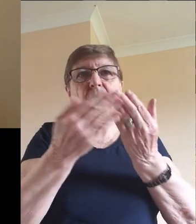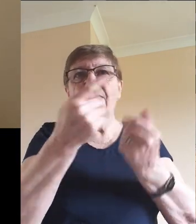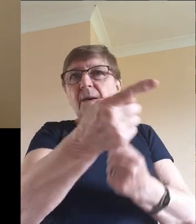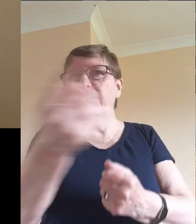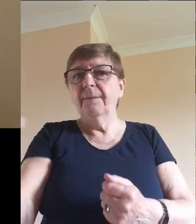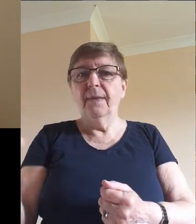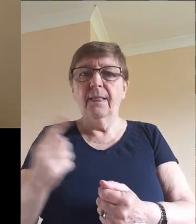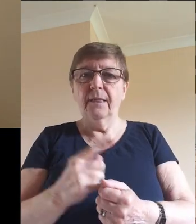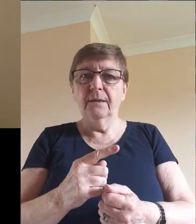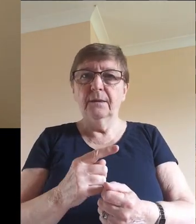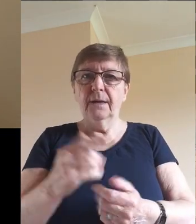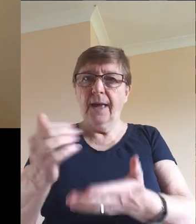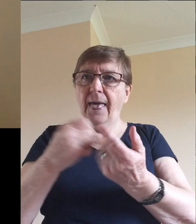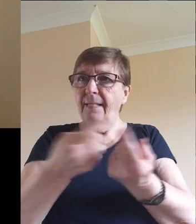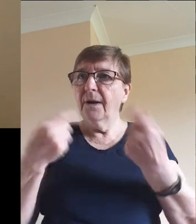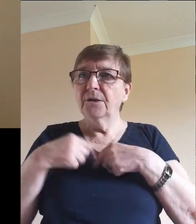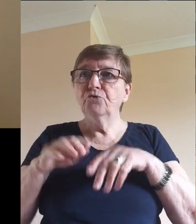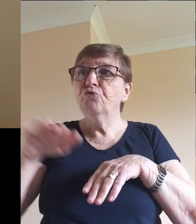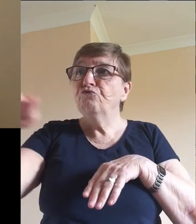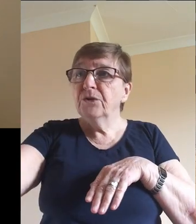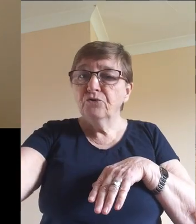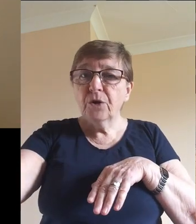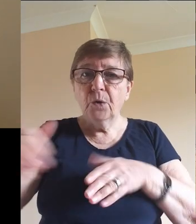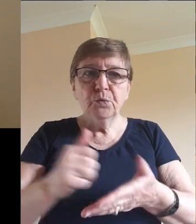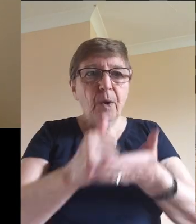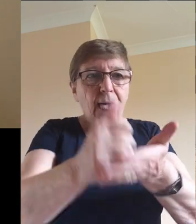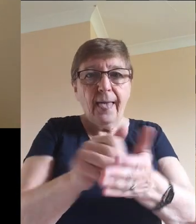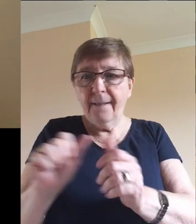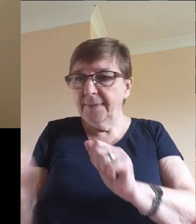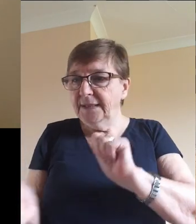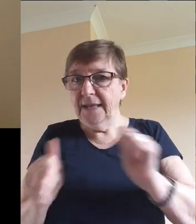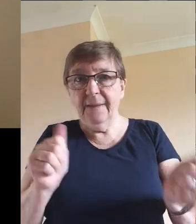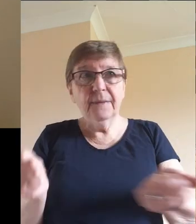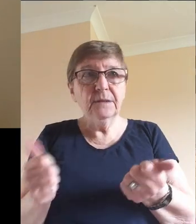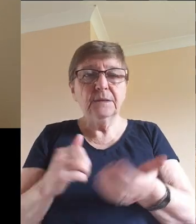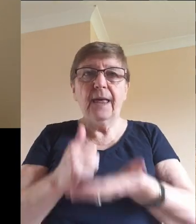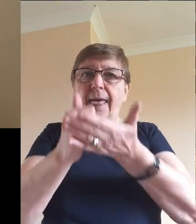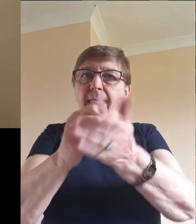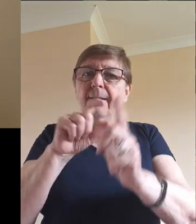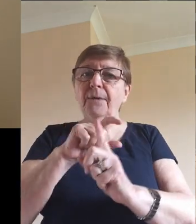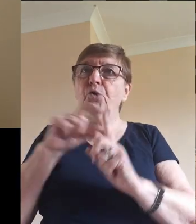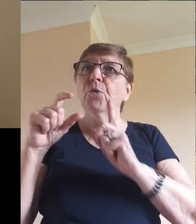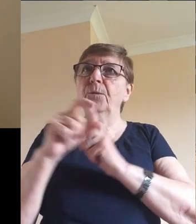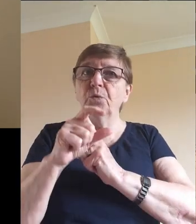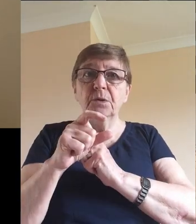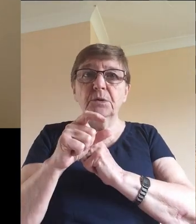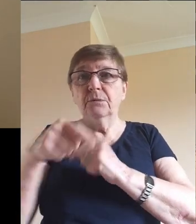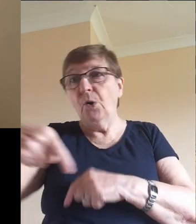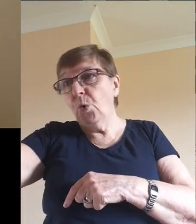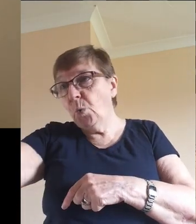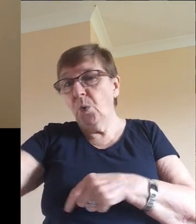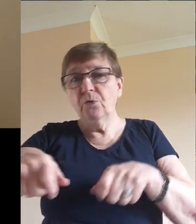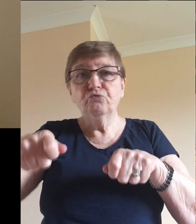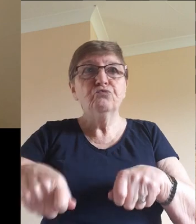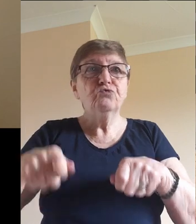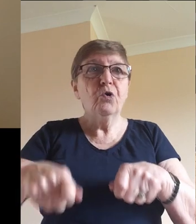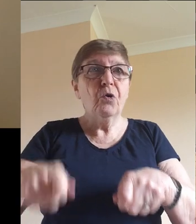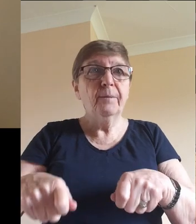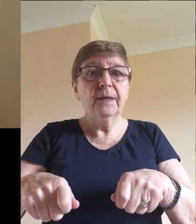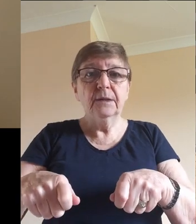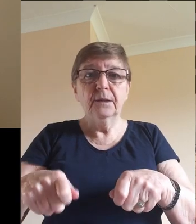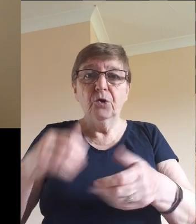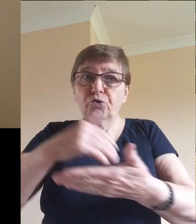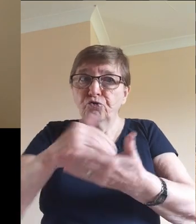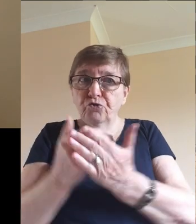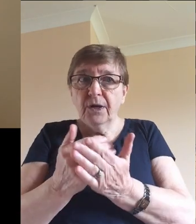to help our neighbours and community by going for messages, by sharing what we have with those who have little,